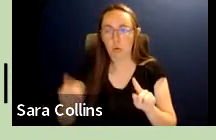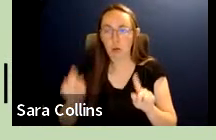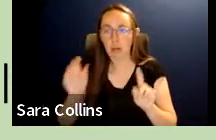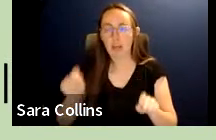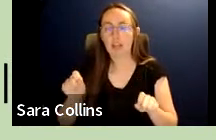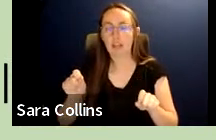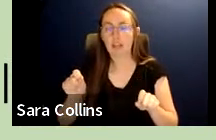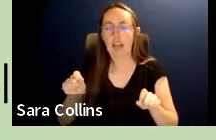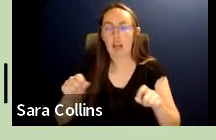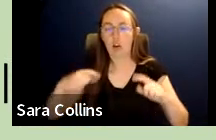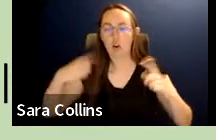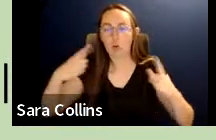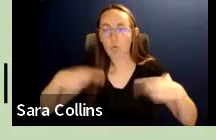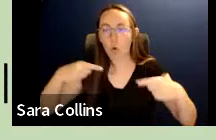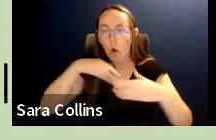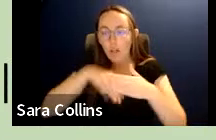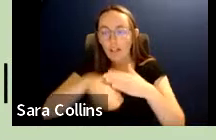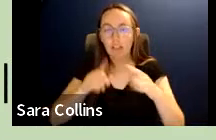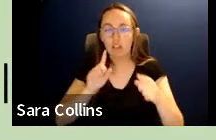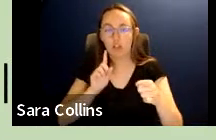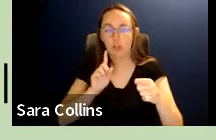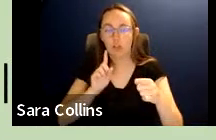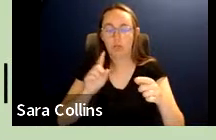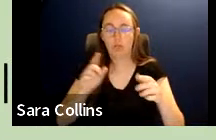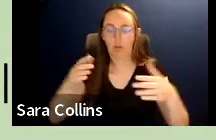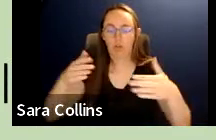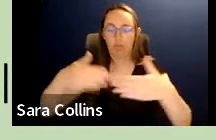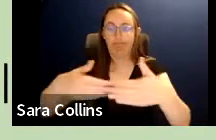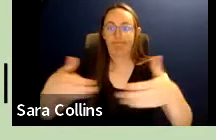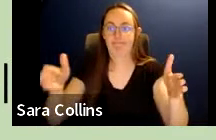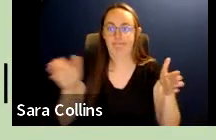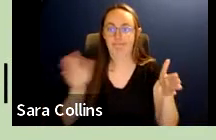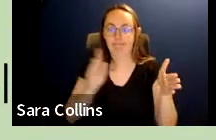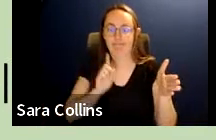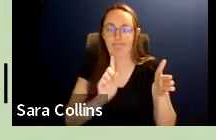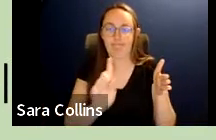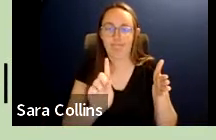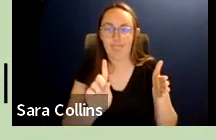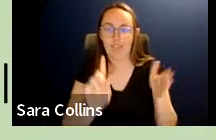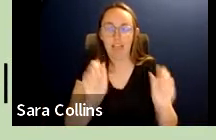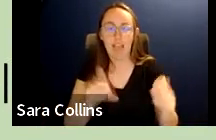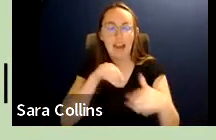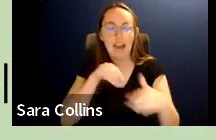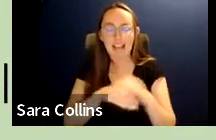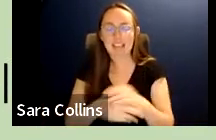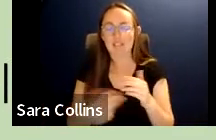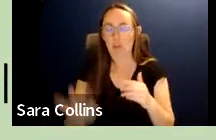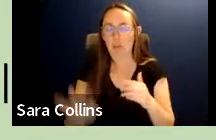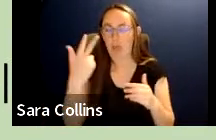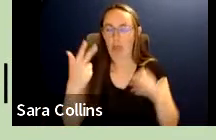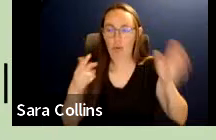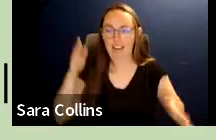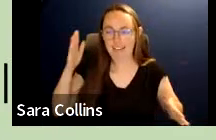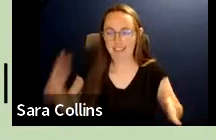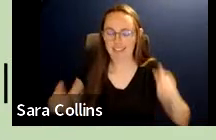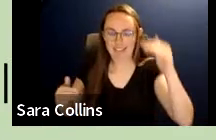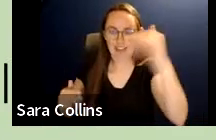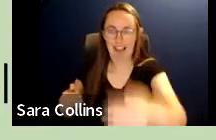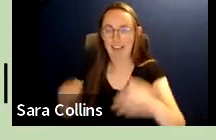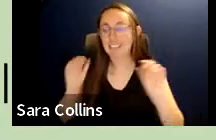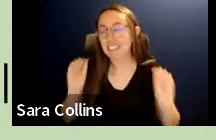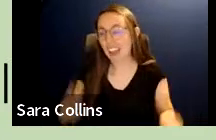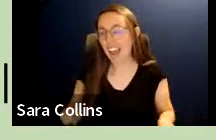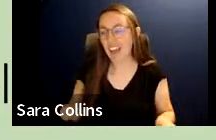from 4 sides. We also, as I mentioned, have an accessible greenhouse. And it's of course more than